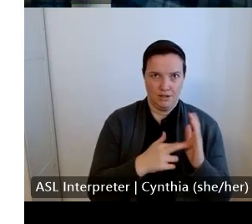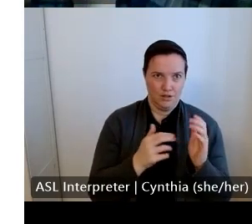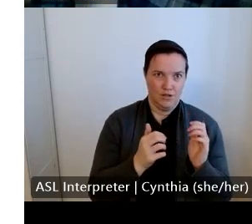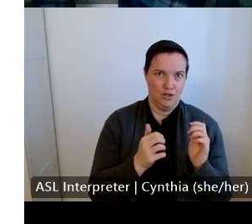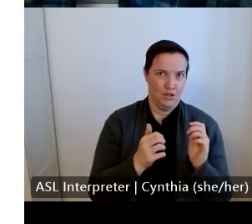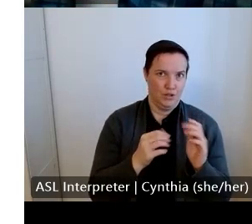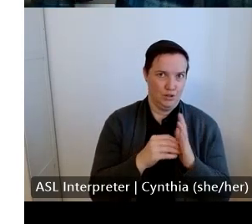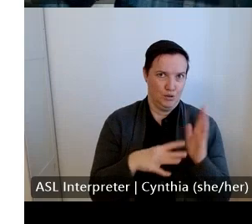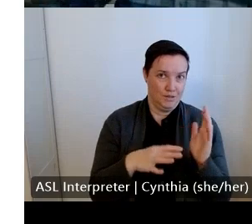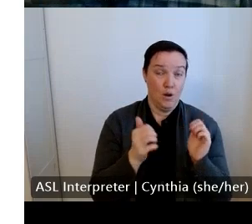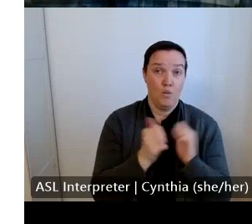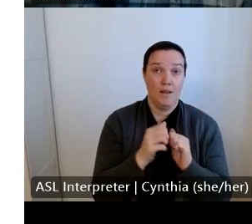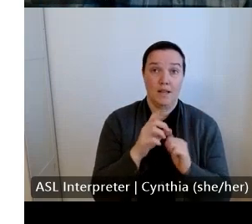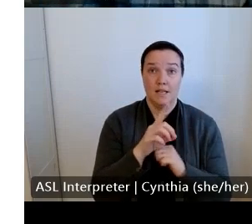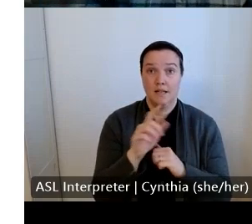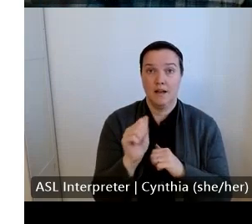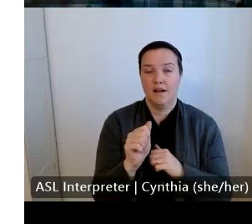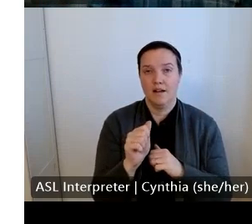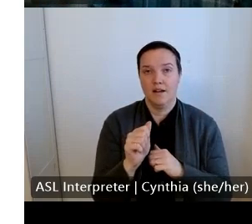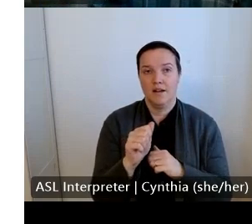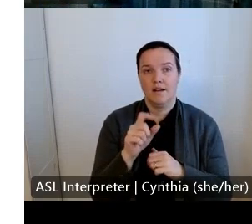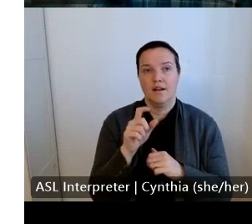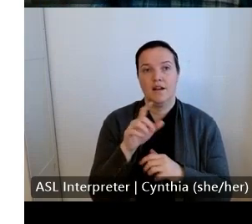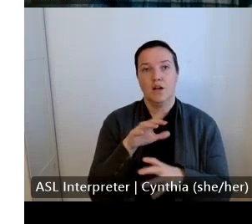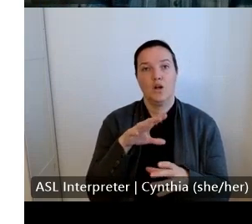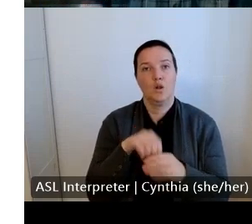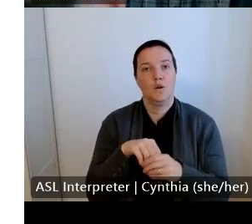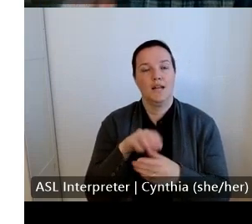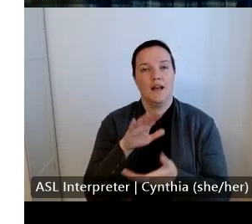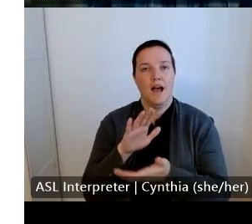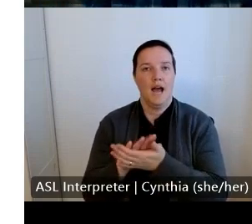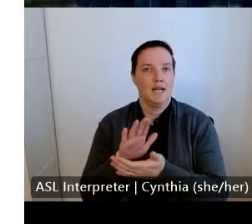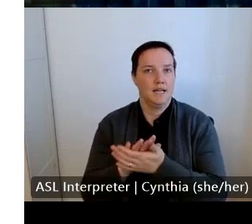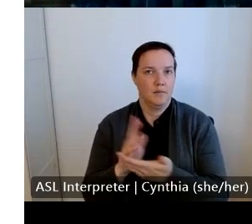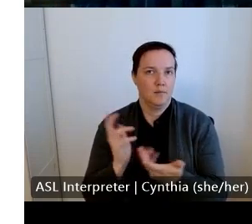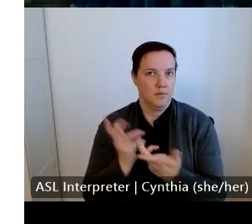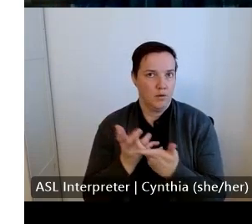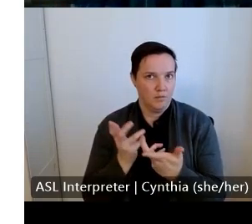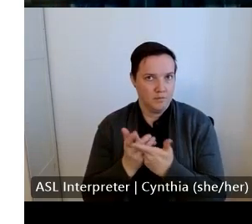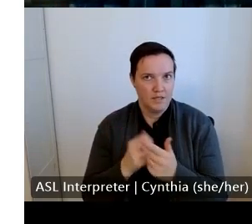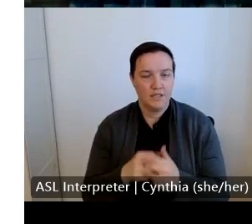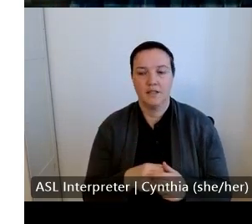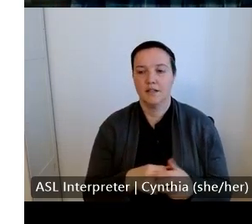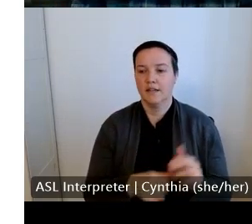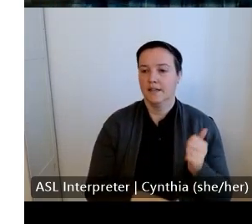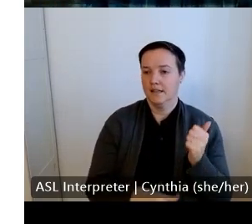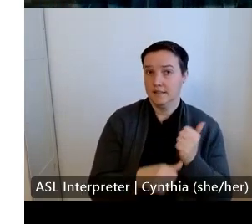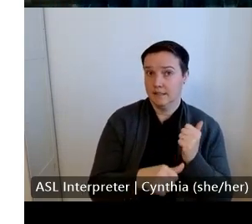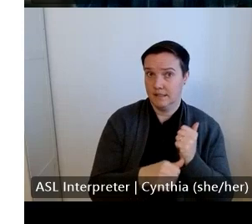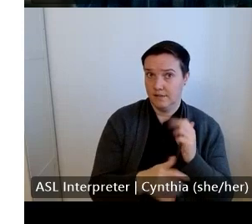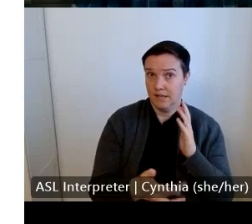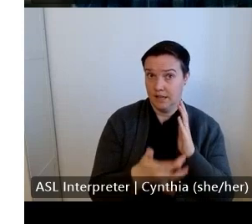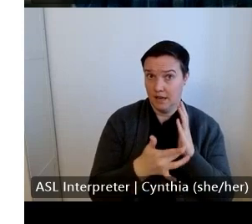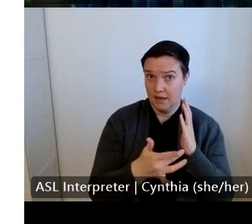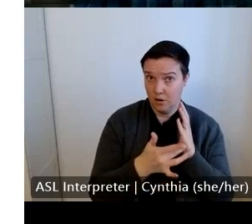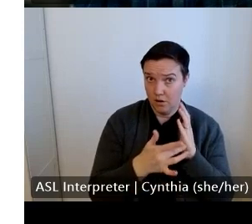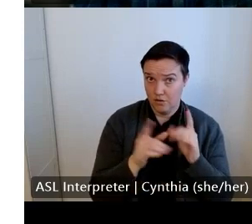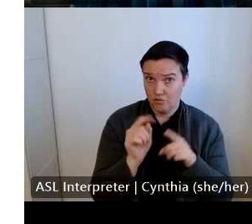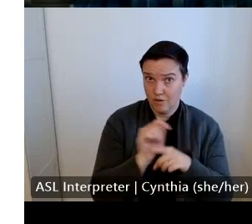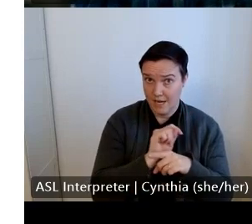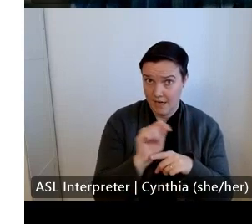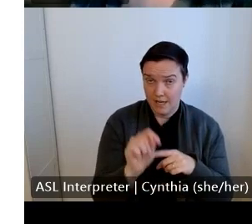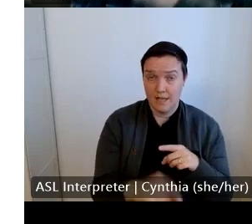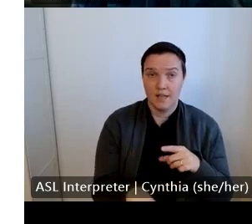disabilities, including academic accommodations, assistive technology training,